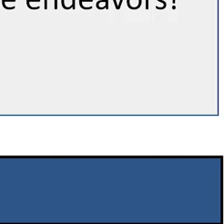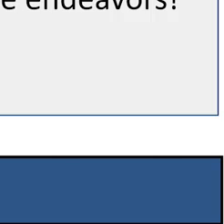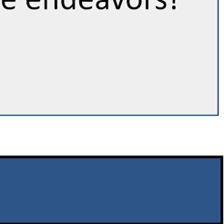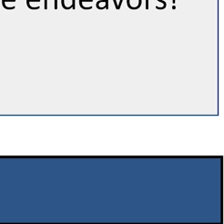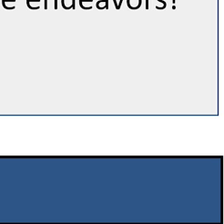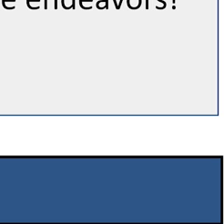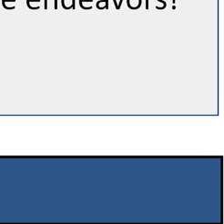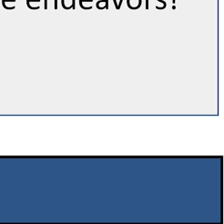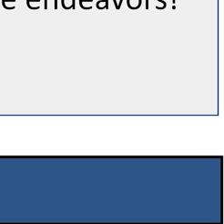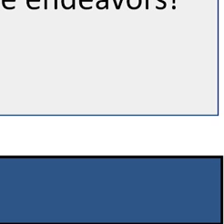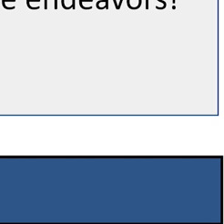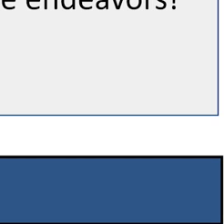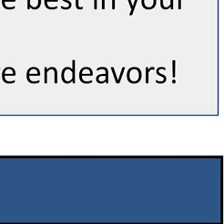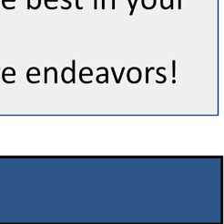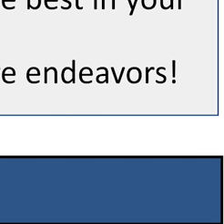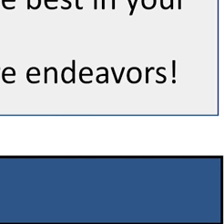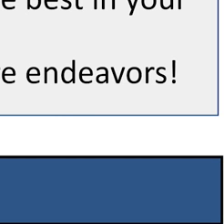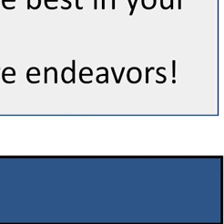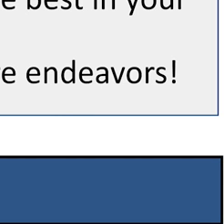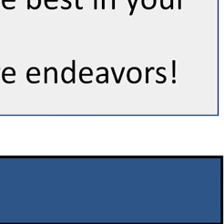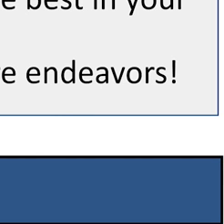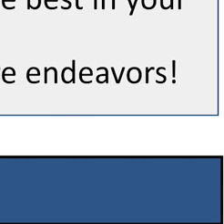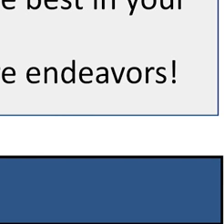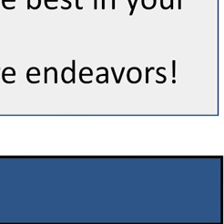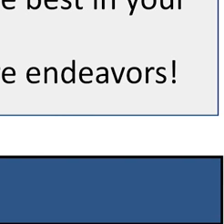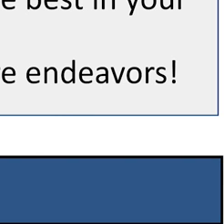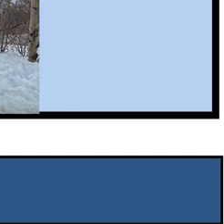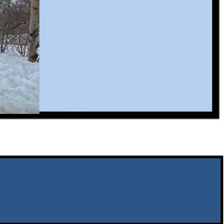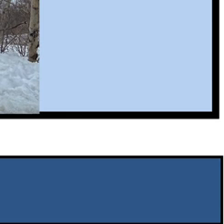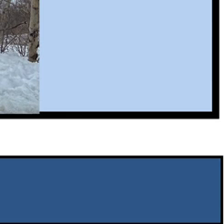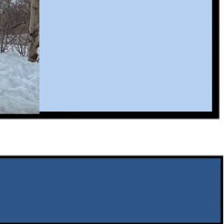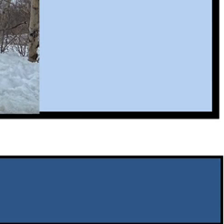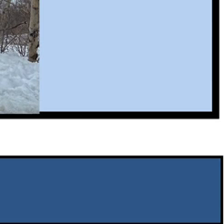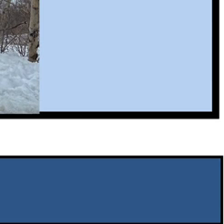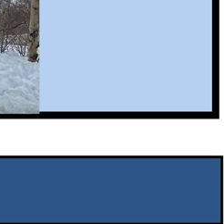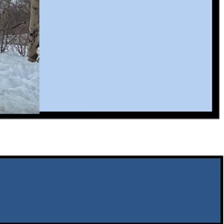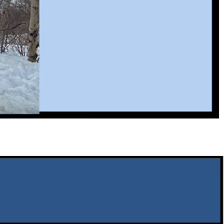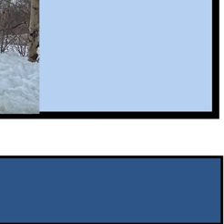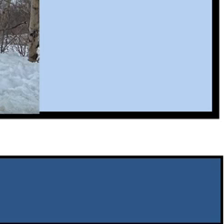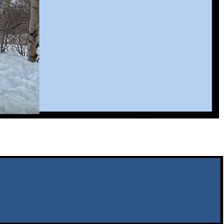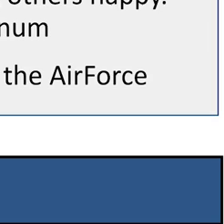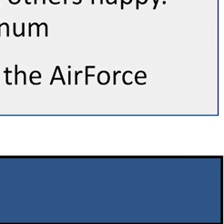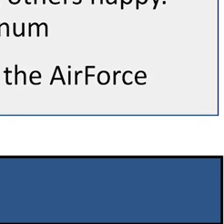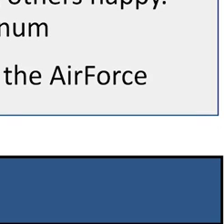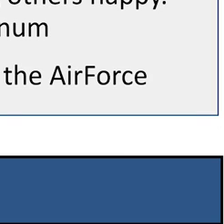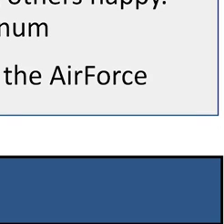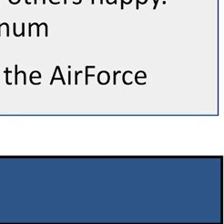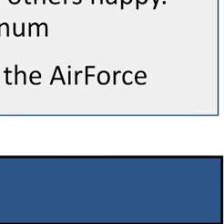Larson. Bailey Sandvik. Hayden Morin. Chase McNutt.